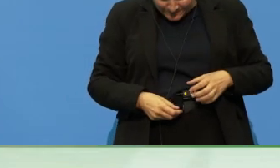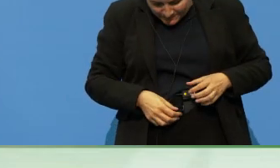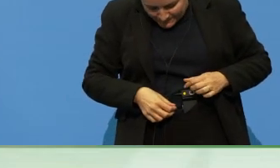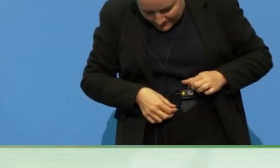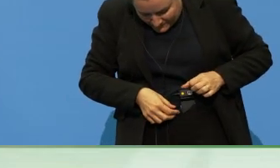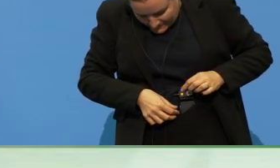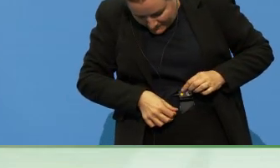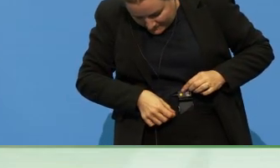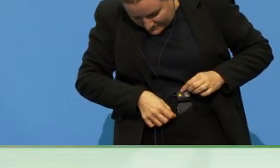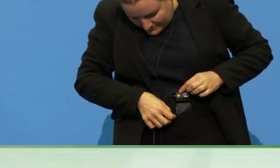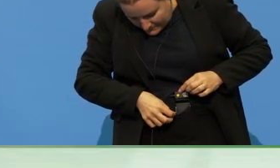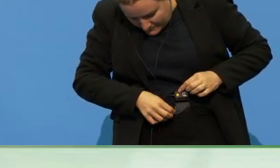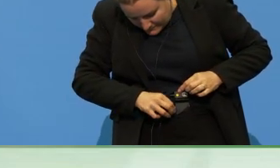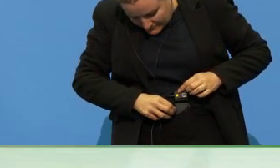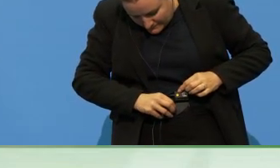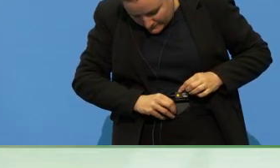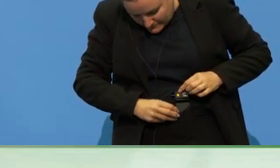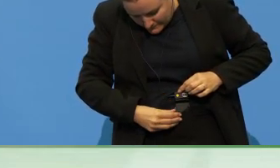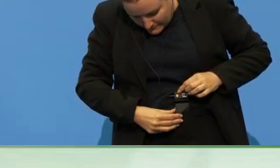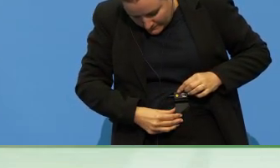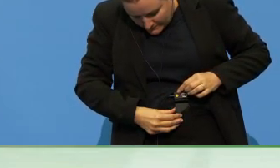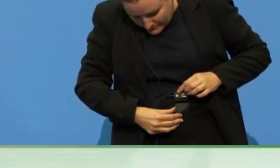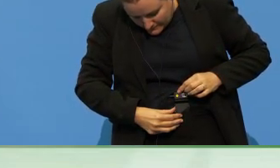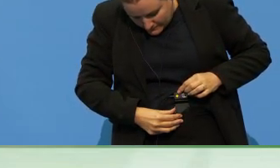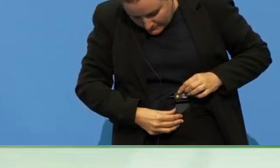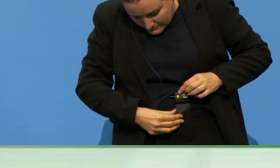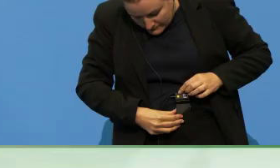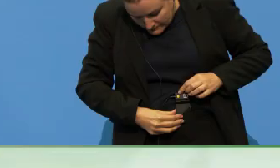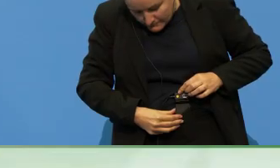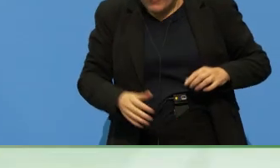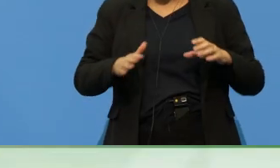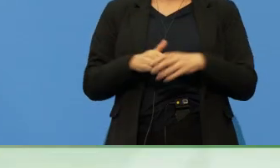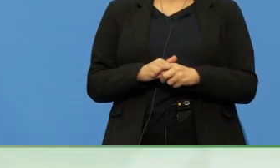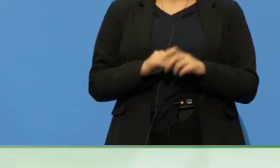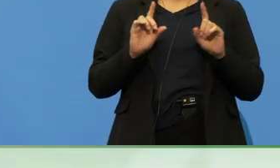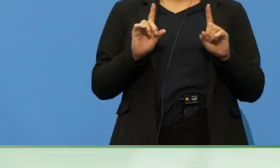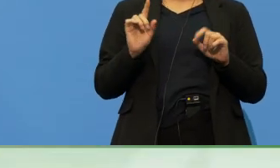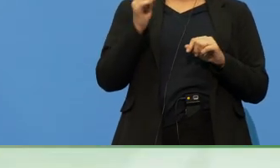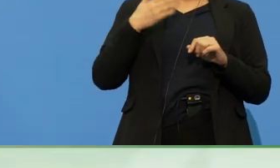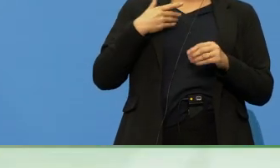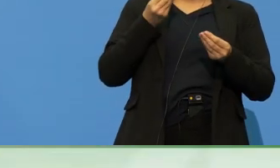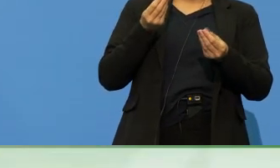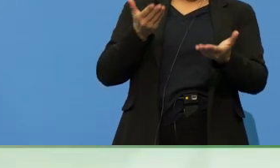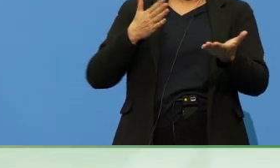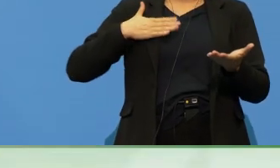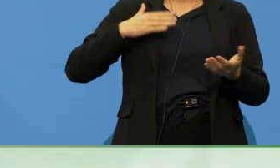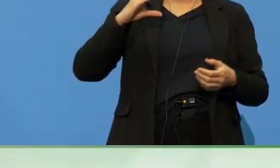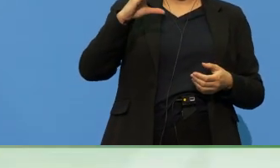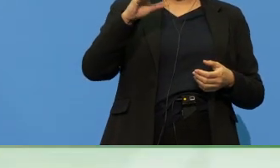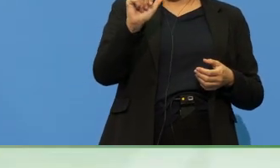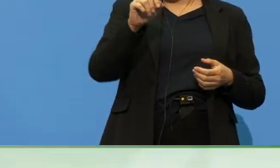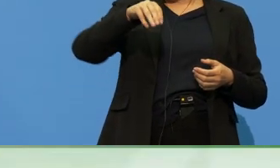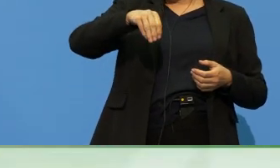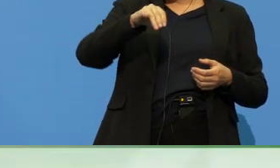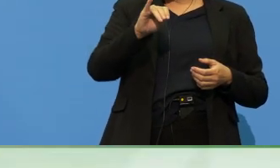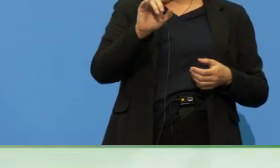content and presentations and discussions, we will, of course, introduce ourselves. I am Camilla Ryl. I am the